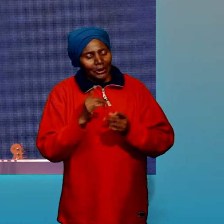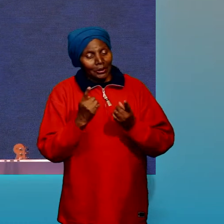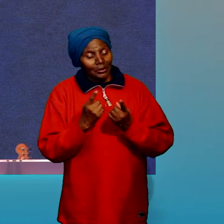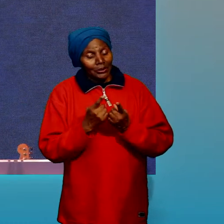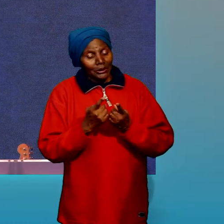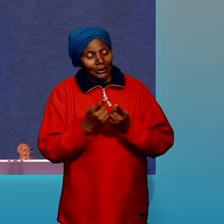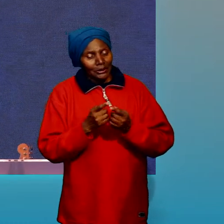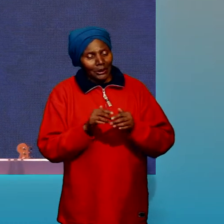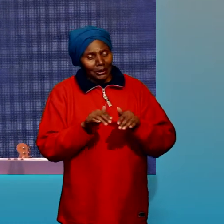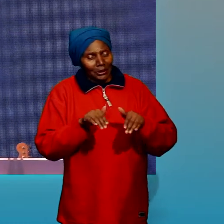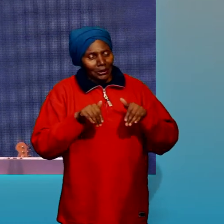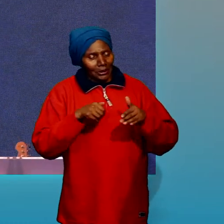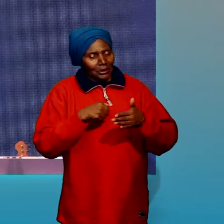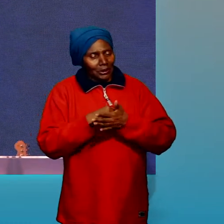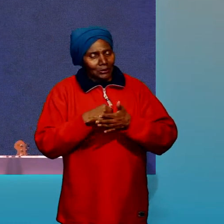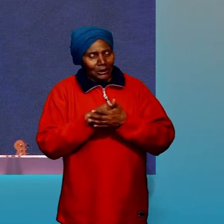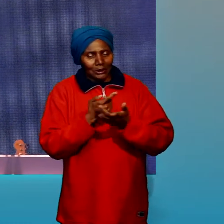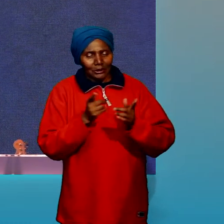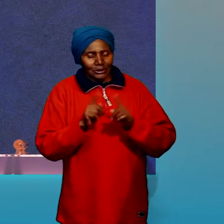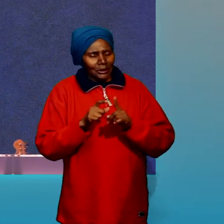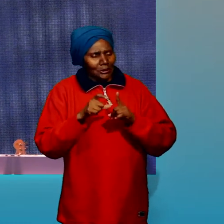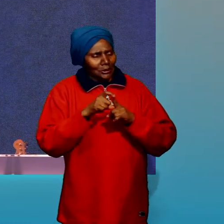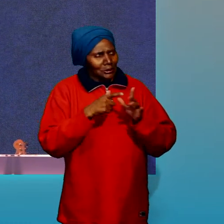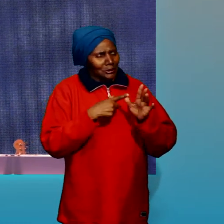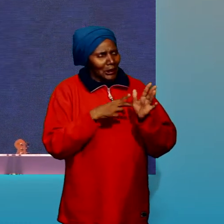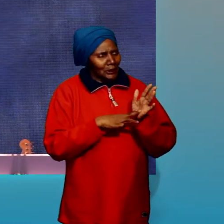chapter 3, when it talks about